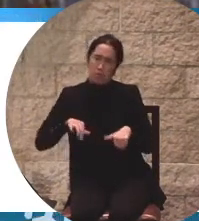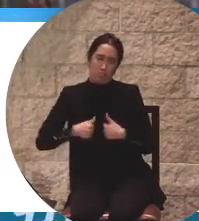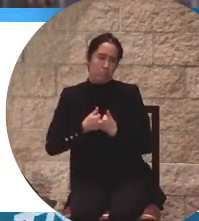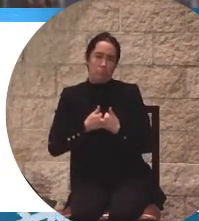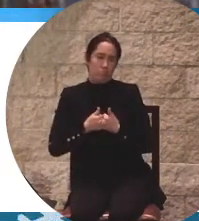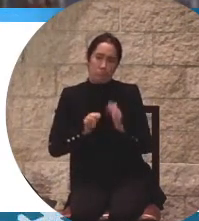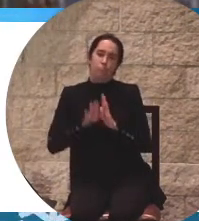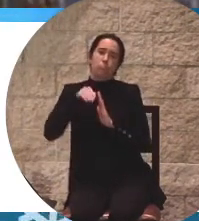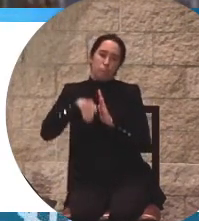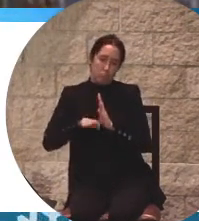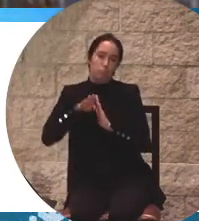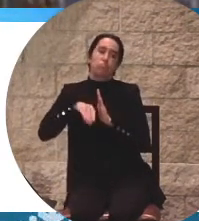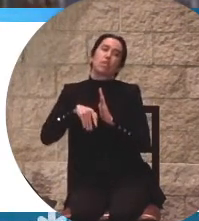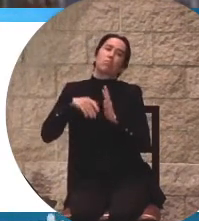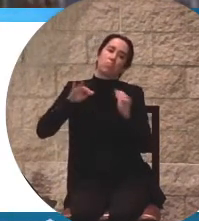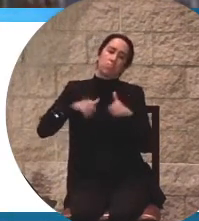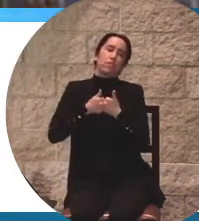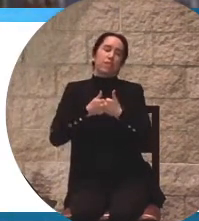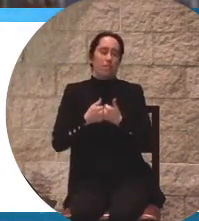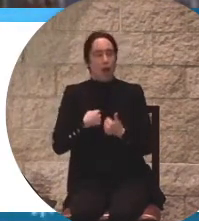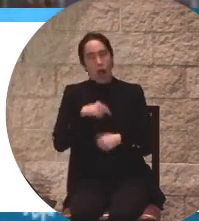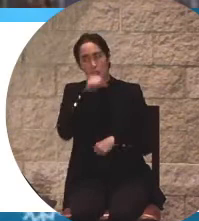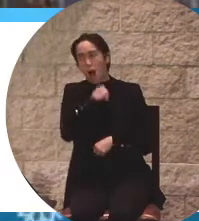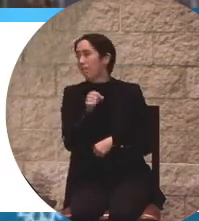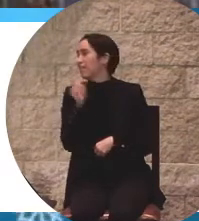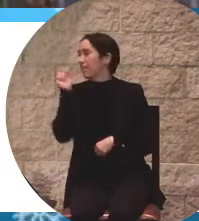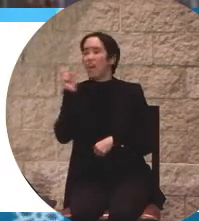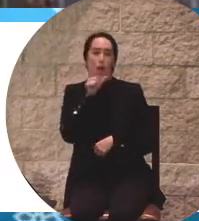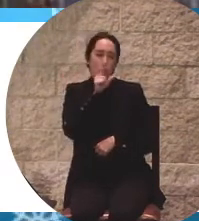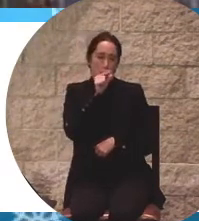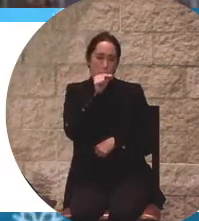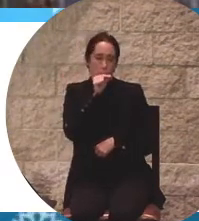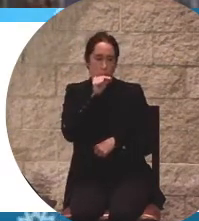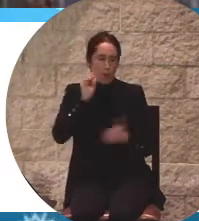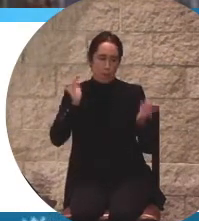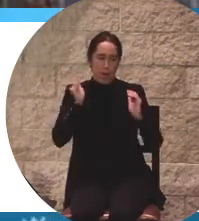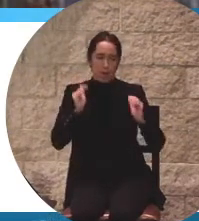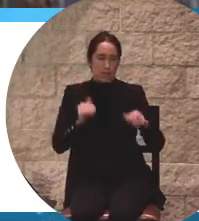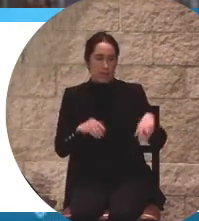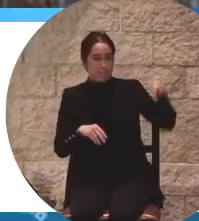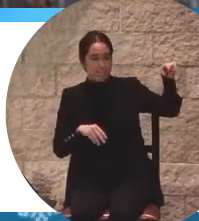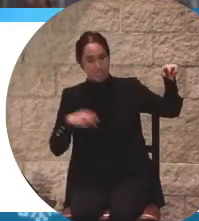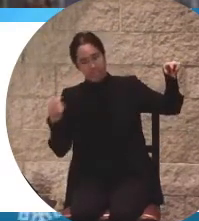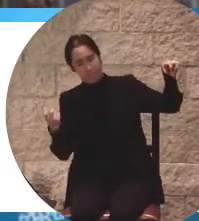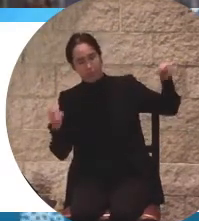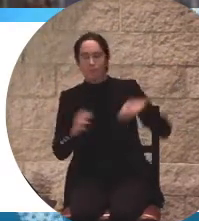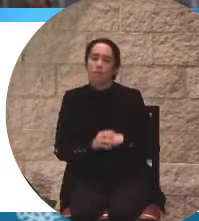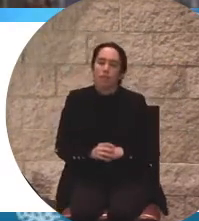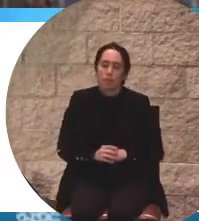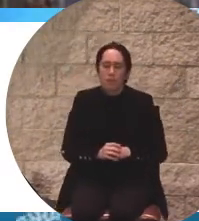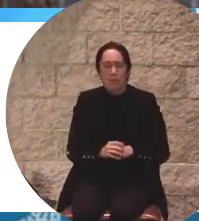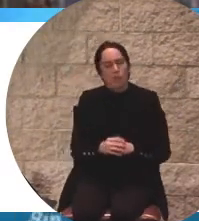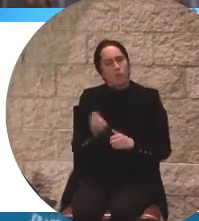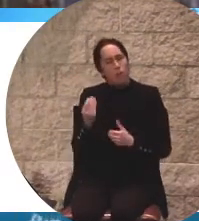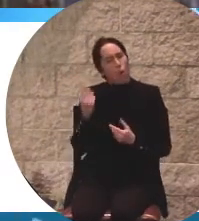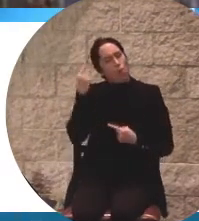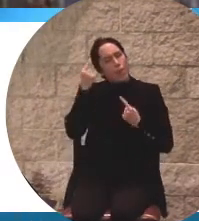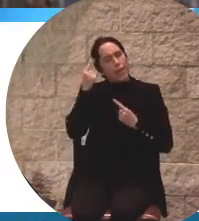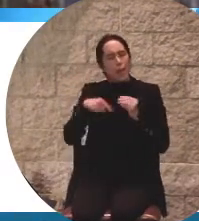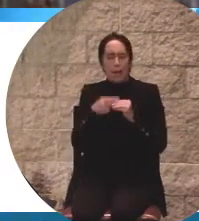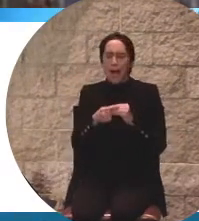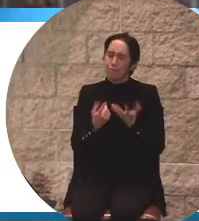Yeah, I love the bird analogy. So when I was thinking about what to say, here's what I thought